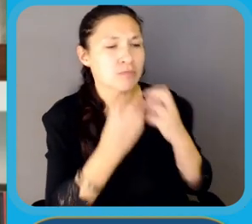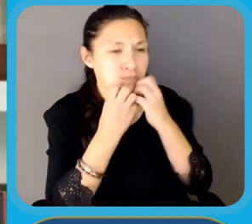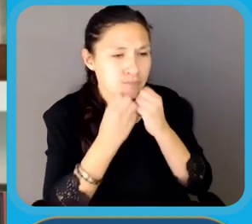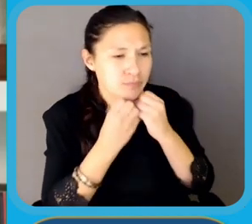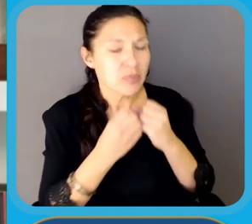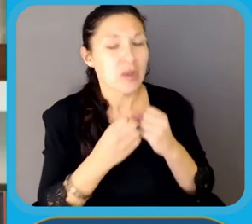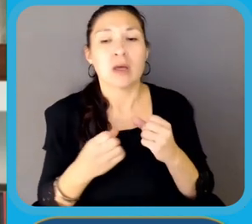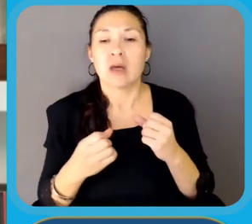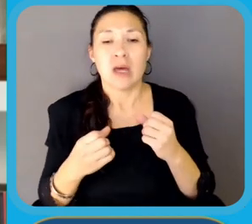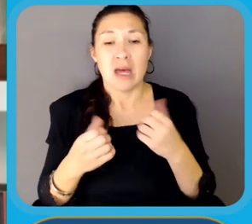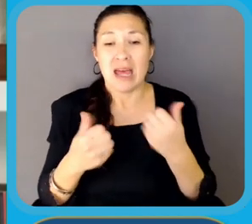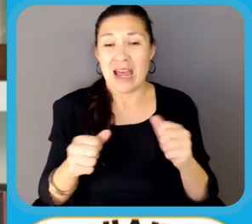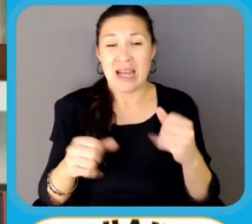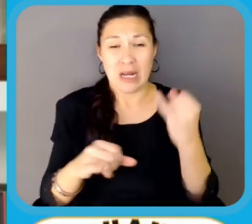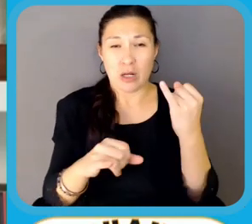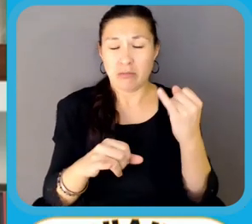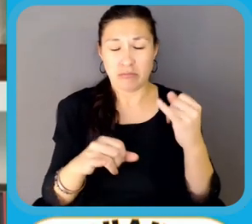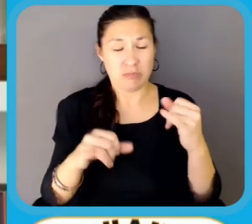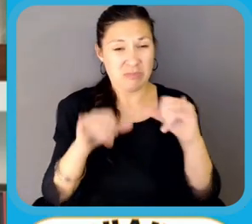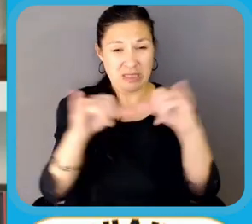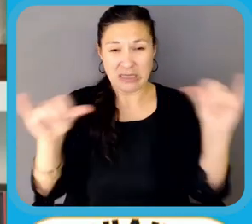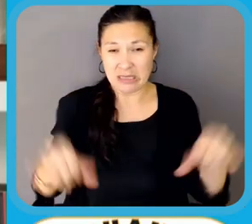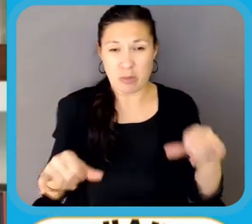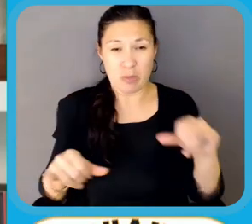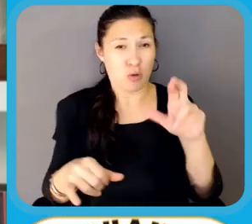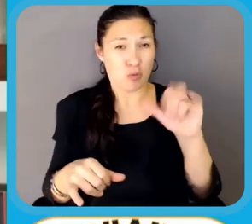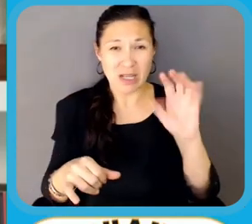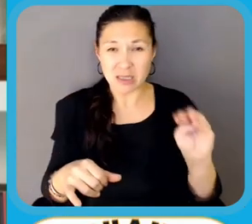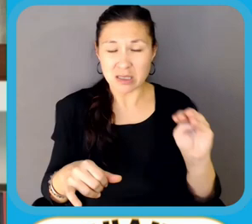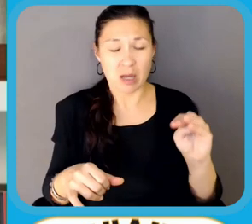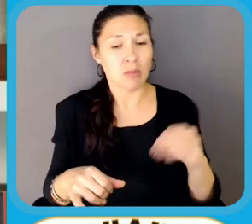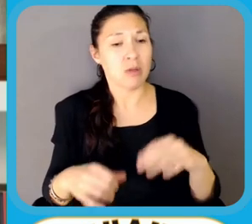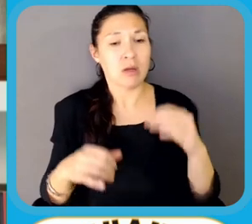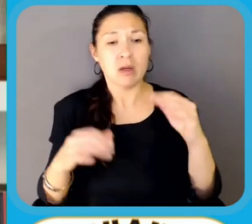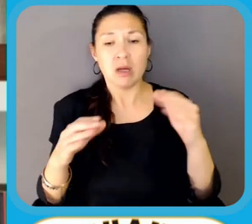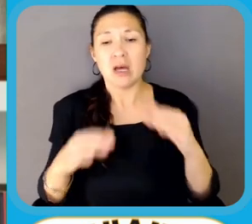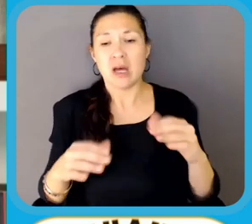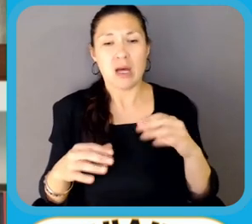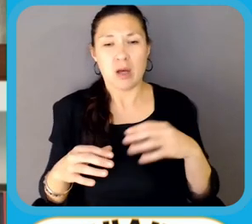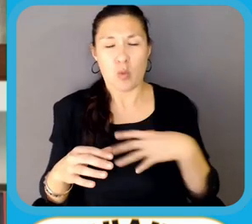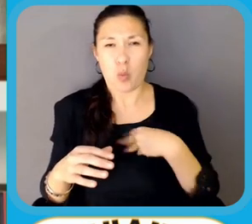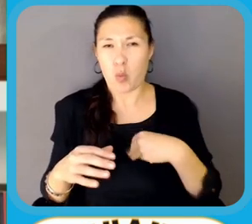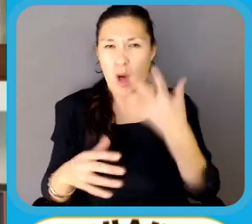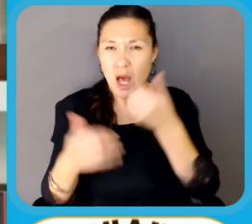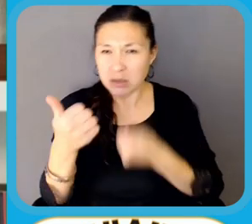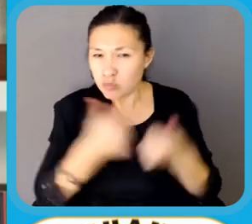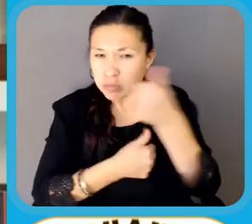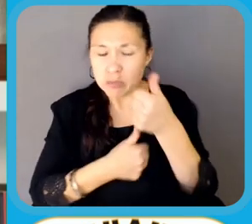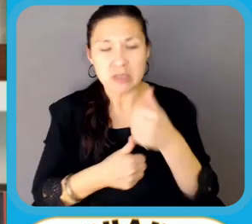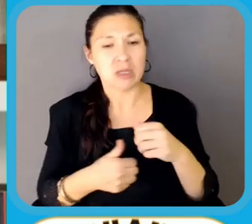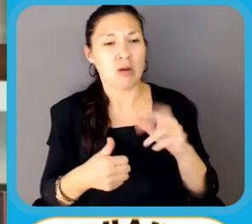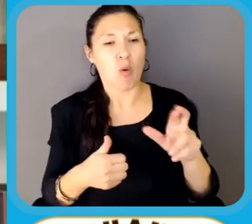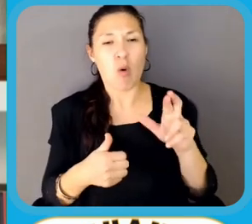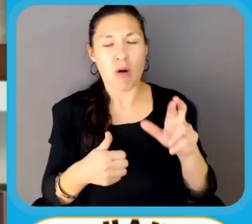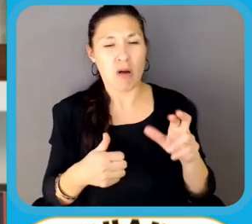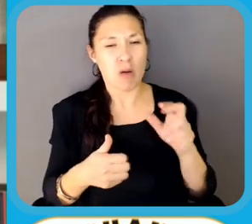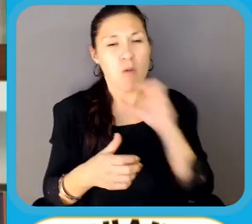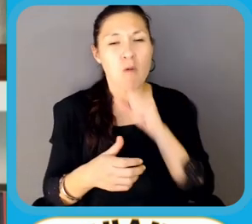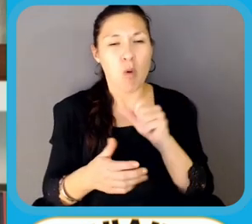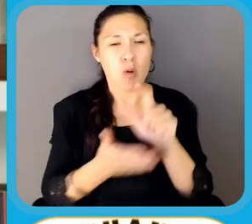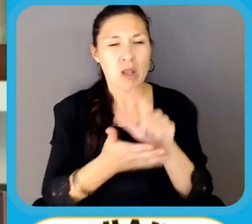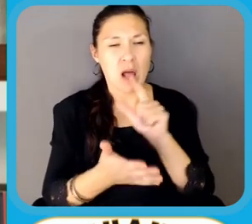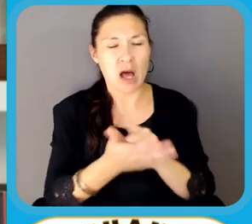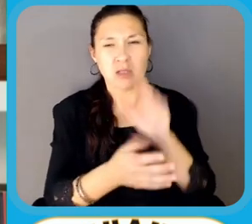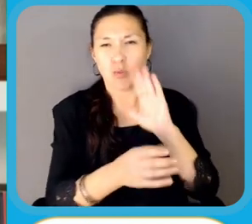and anti-Blackness, white supremacy and exclusionary laws that have criminalized and marginalized people for too